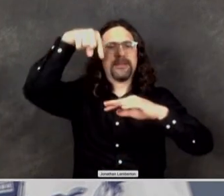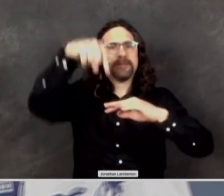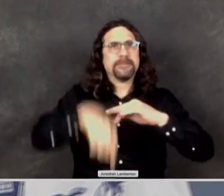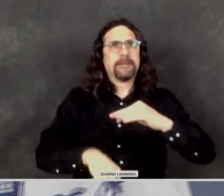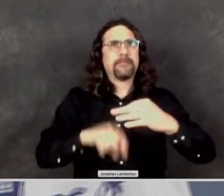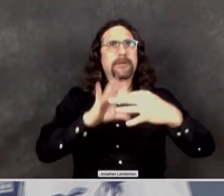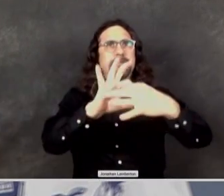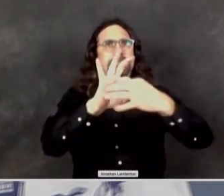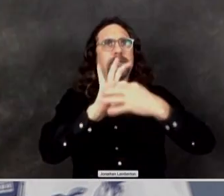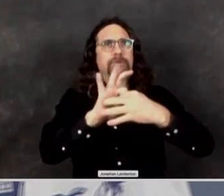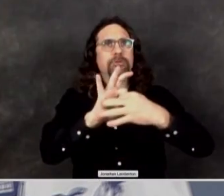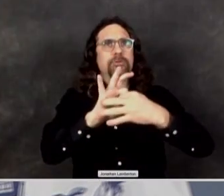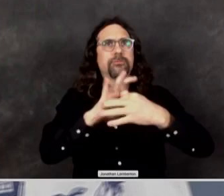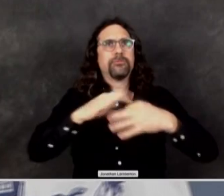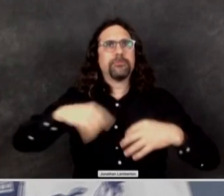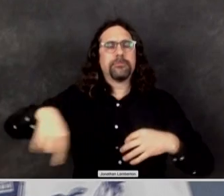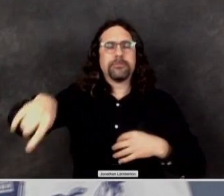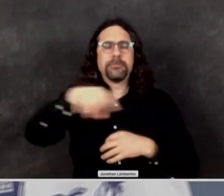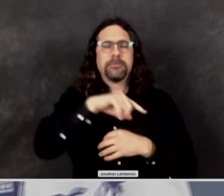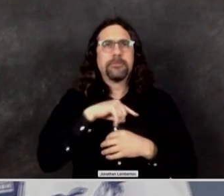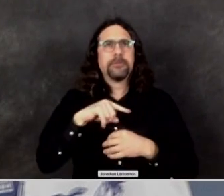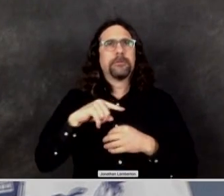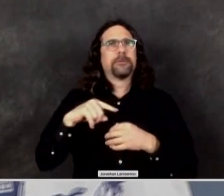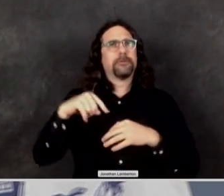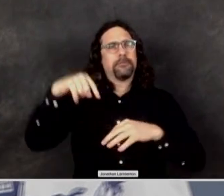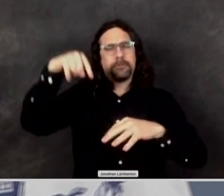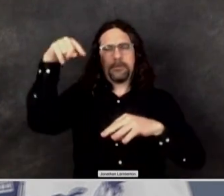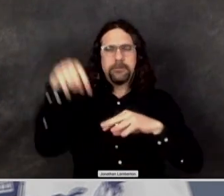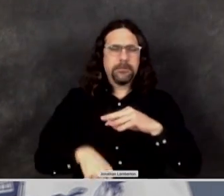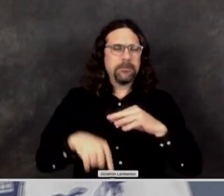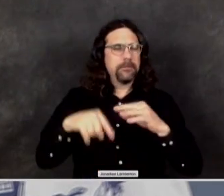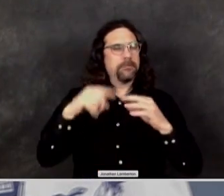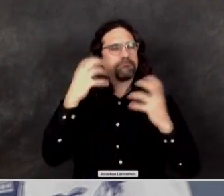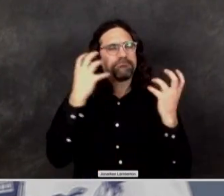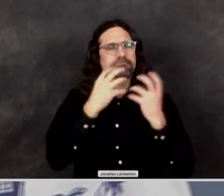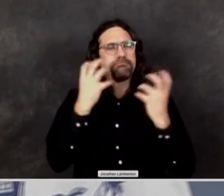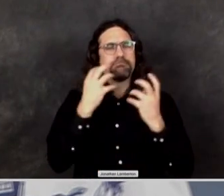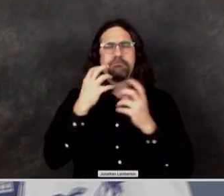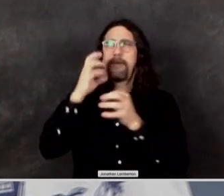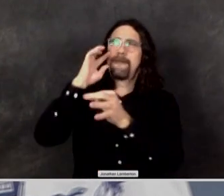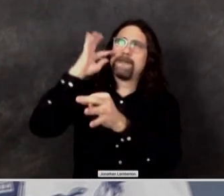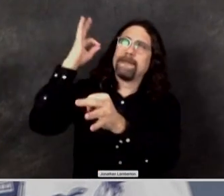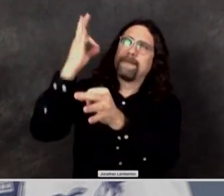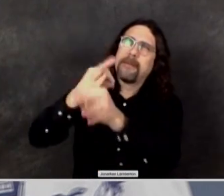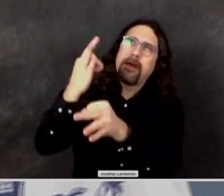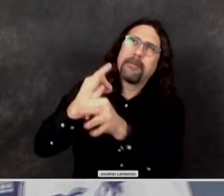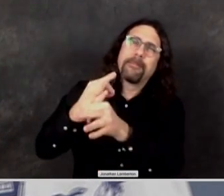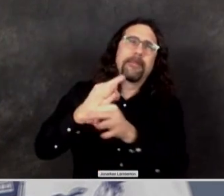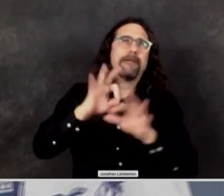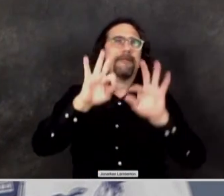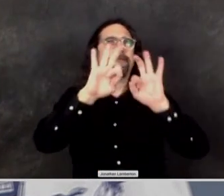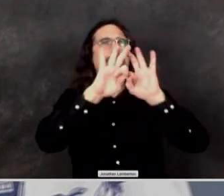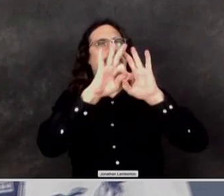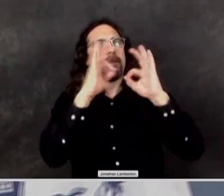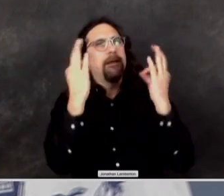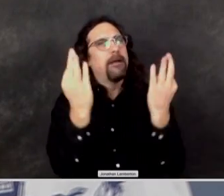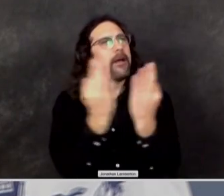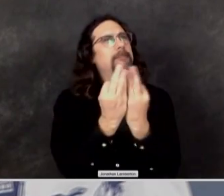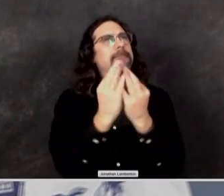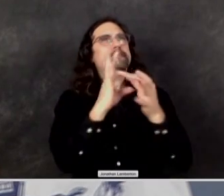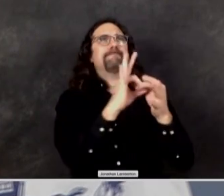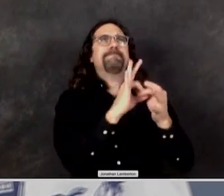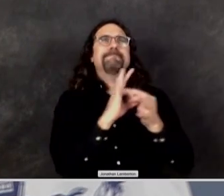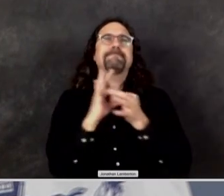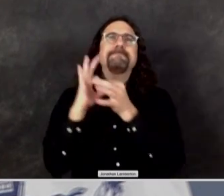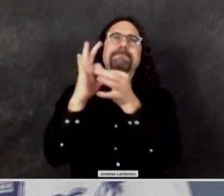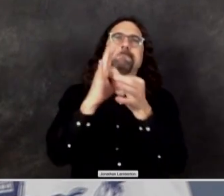same time, working against so many things that hold us back from being connected to each other.